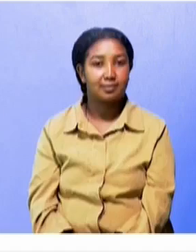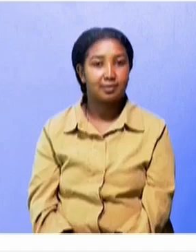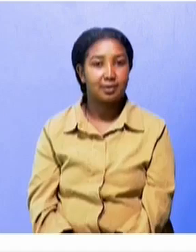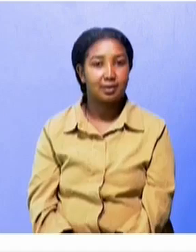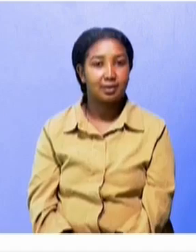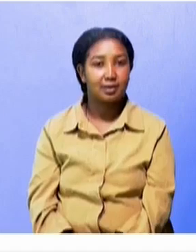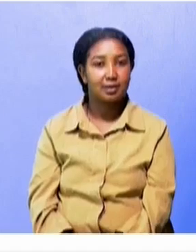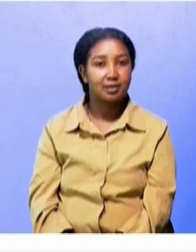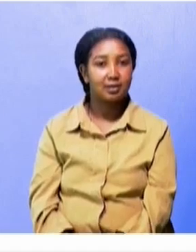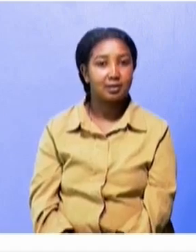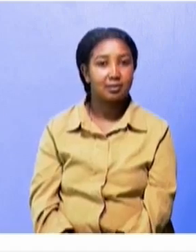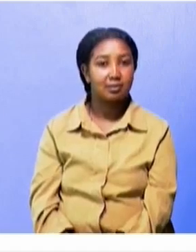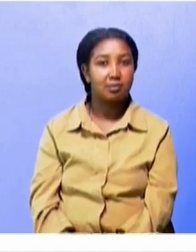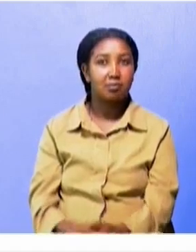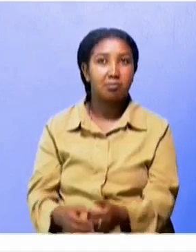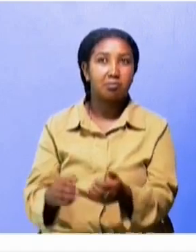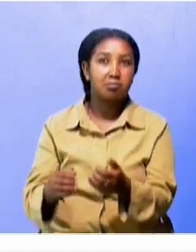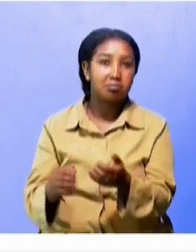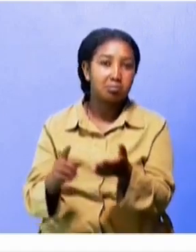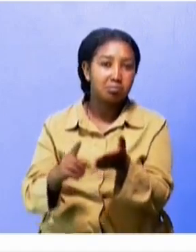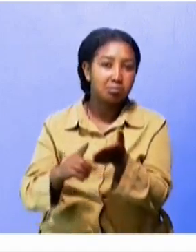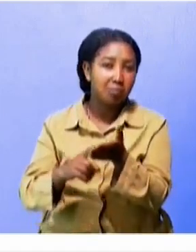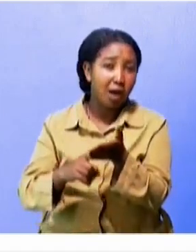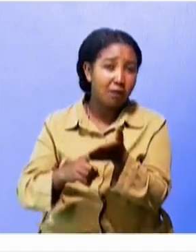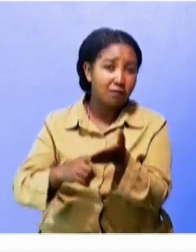And one one is that is hardly ever.